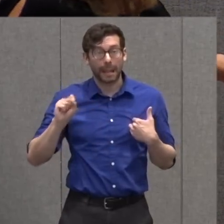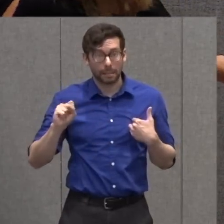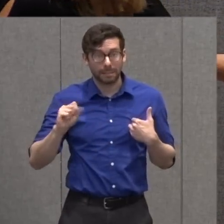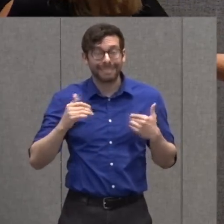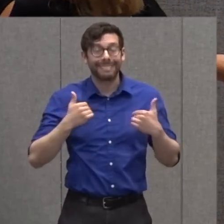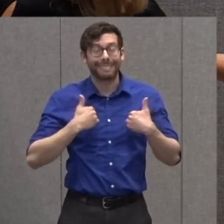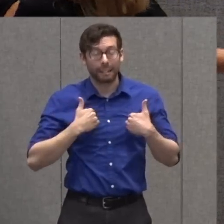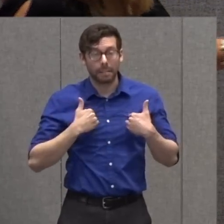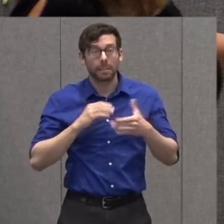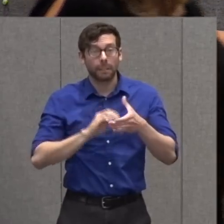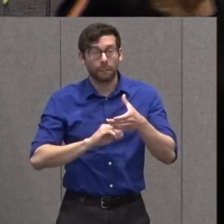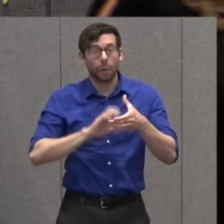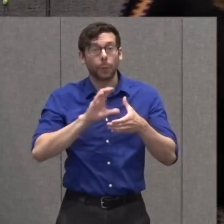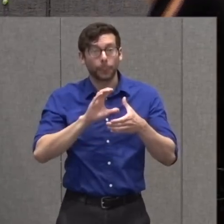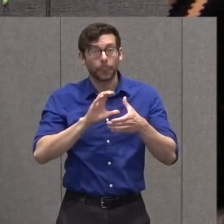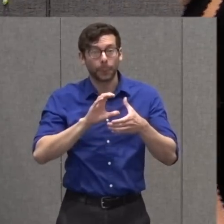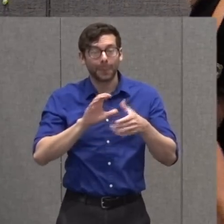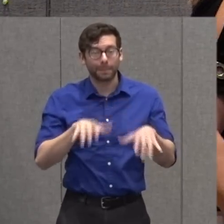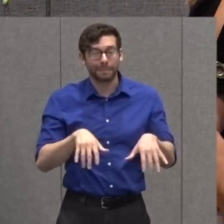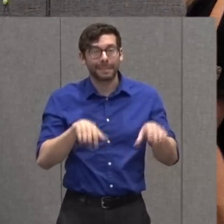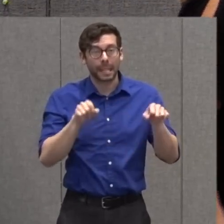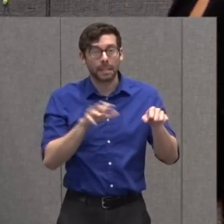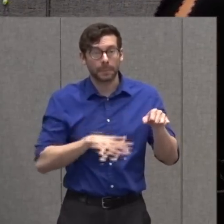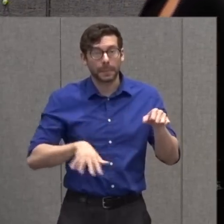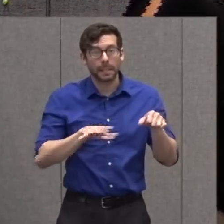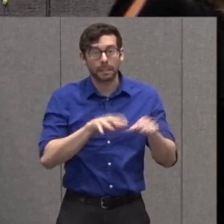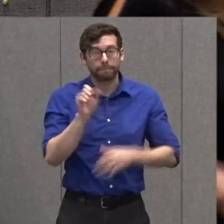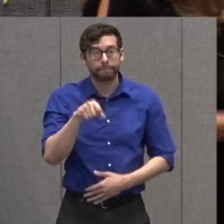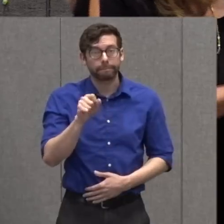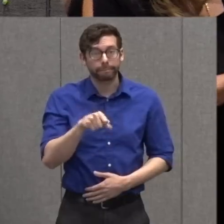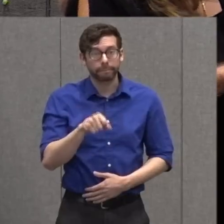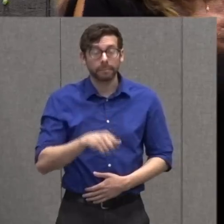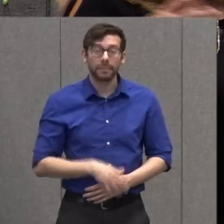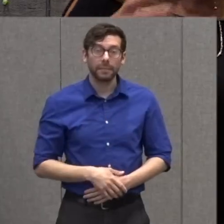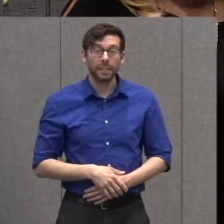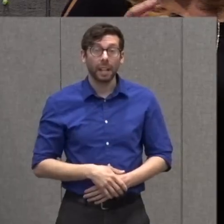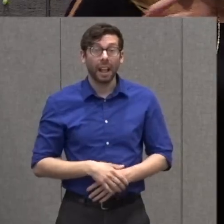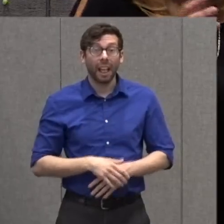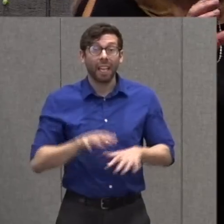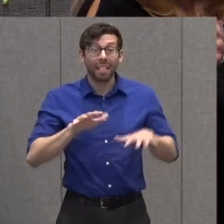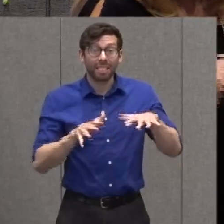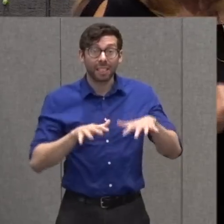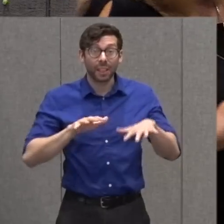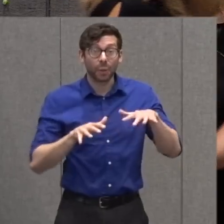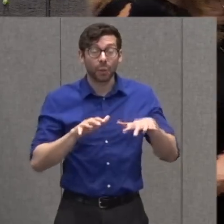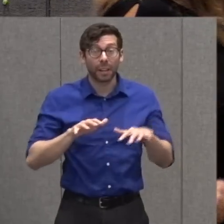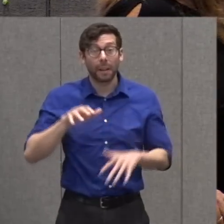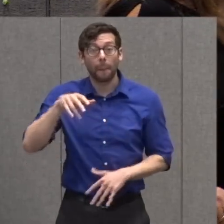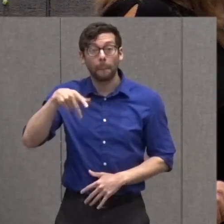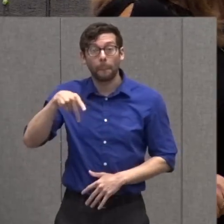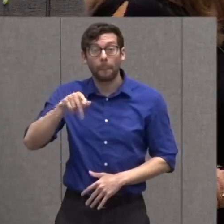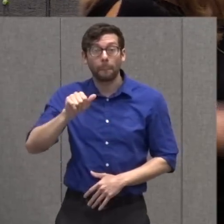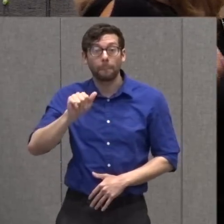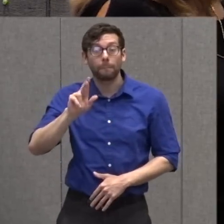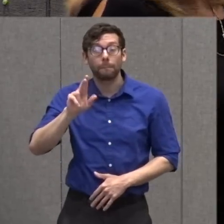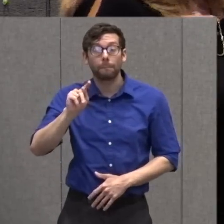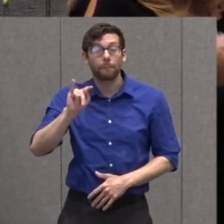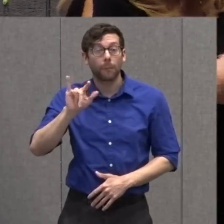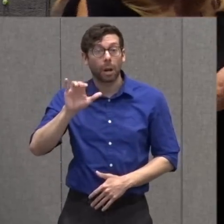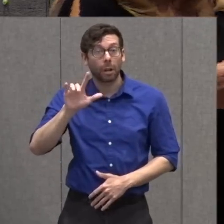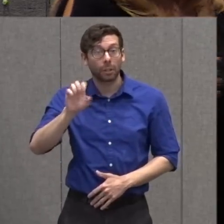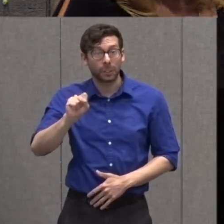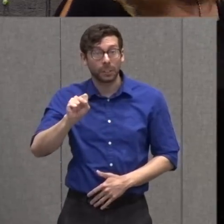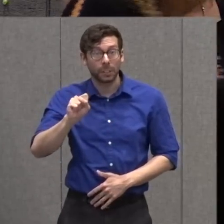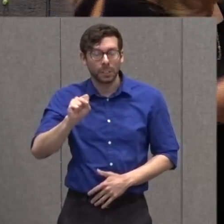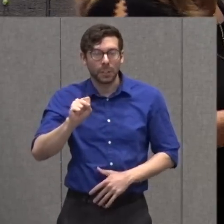okay? The particles in a liquid are a little bit further apart. They have a little more space. They